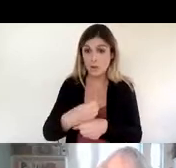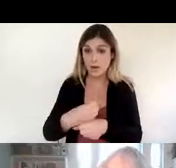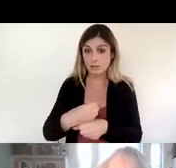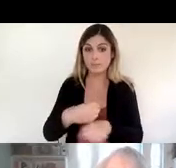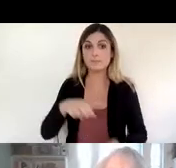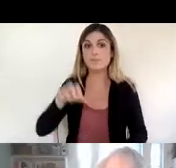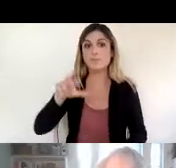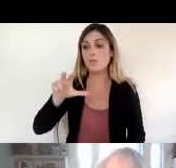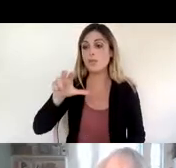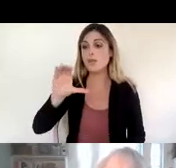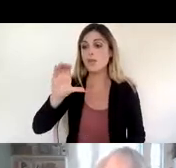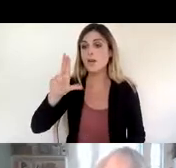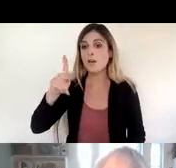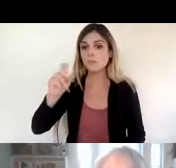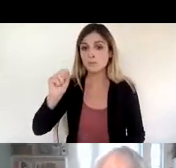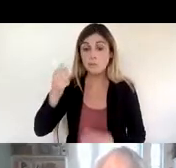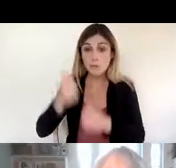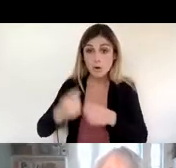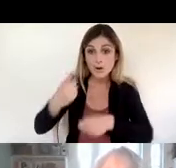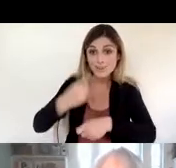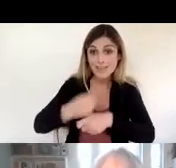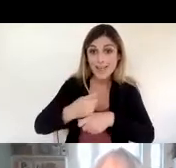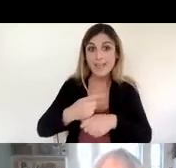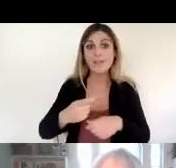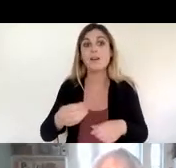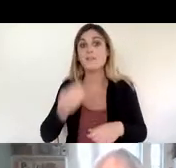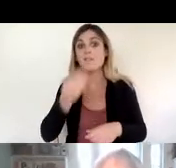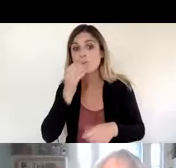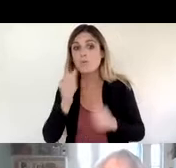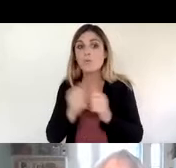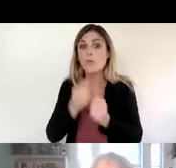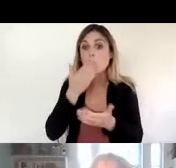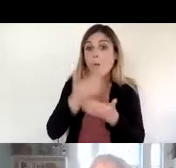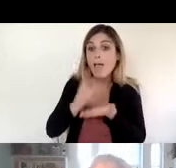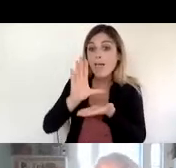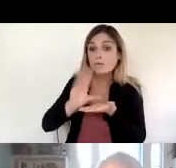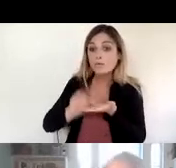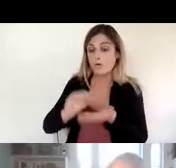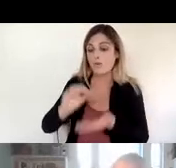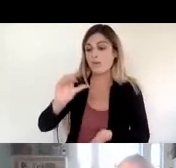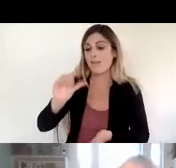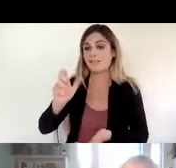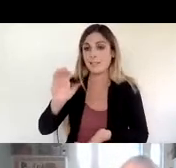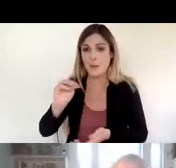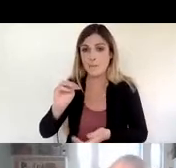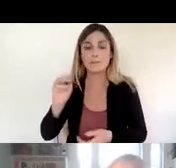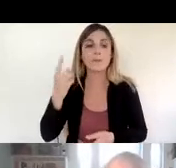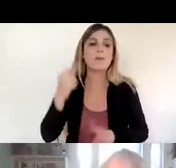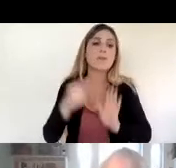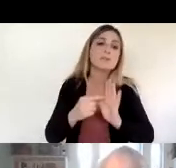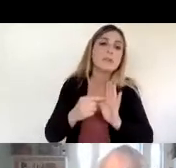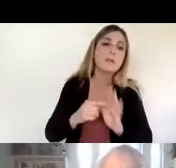cups per day of foods that are rich in well-absorbed calcium. So that would be 3 cups per day of some combination of